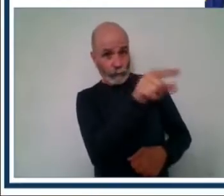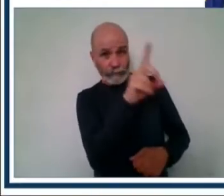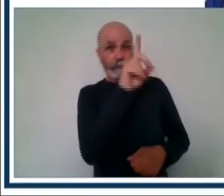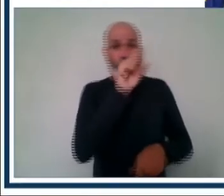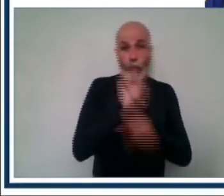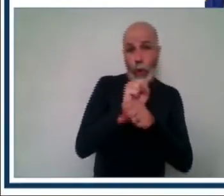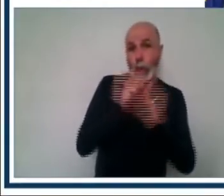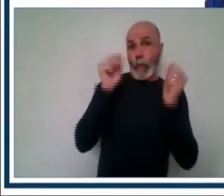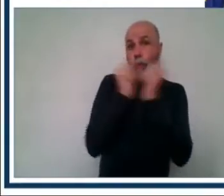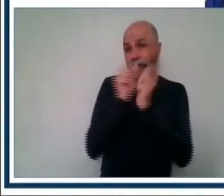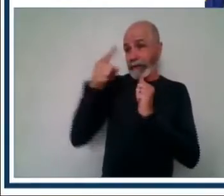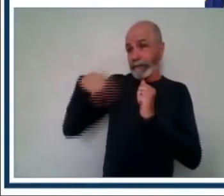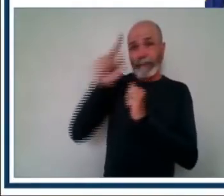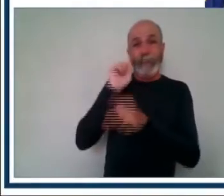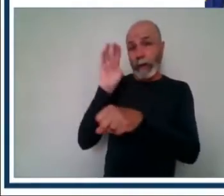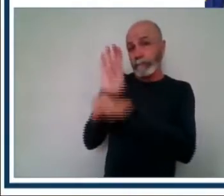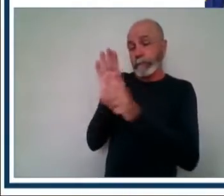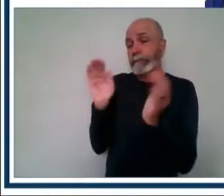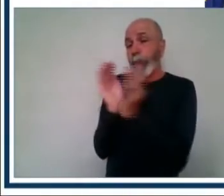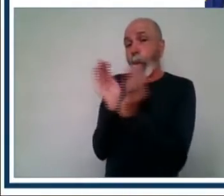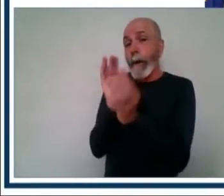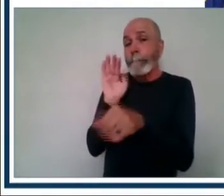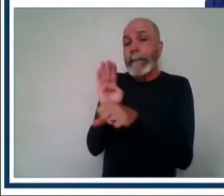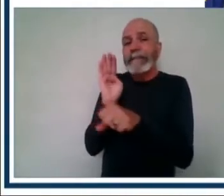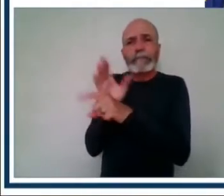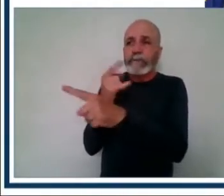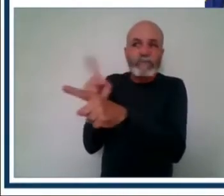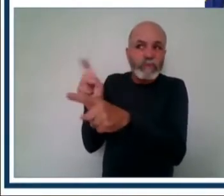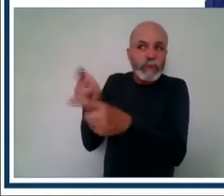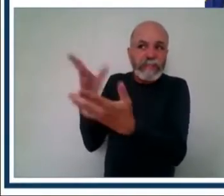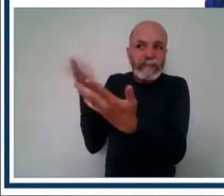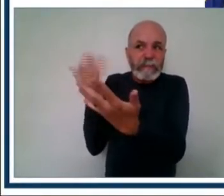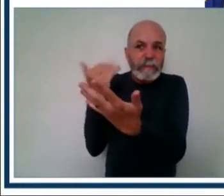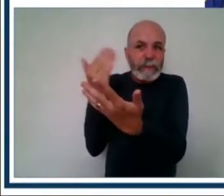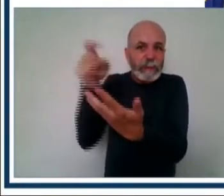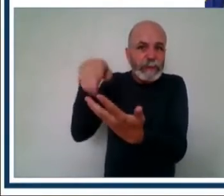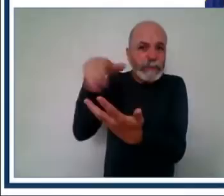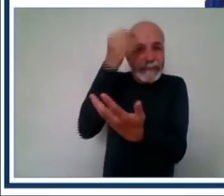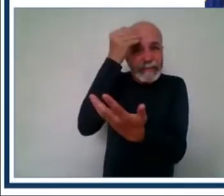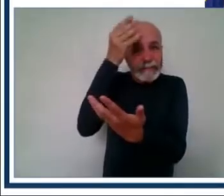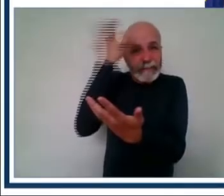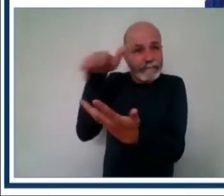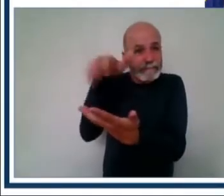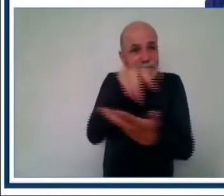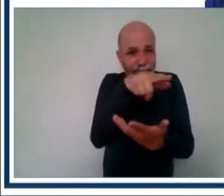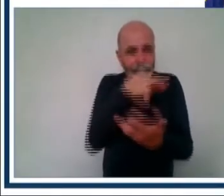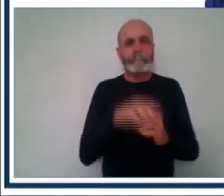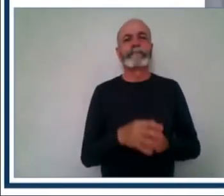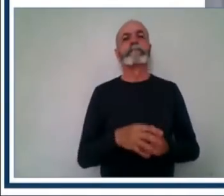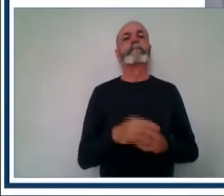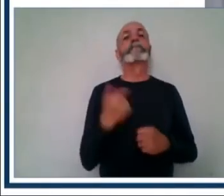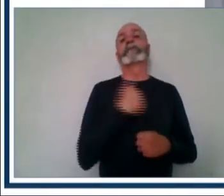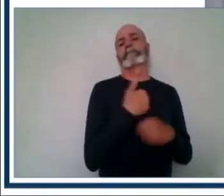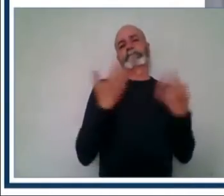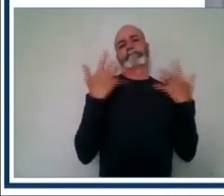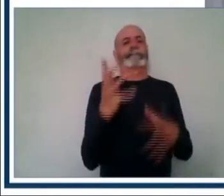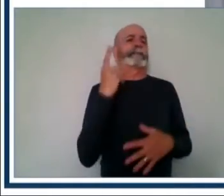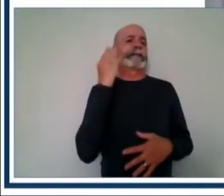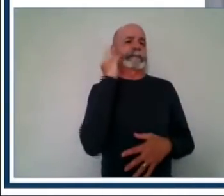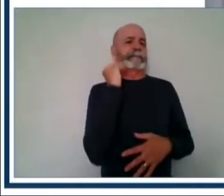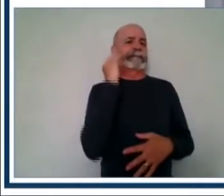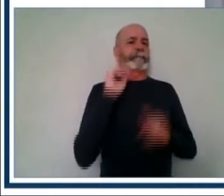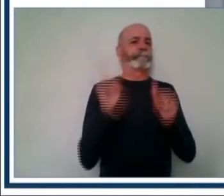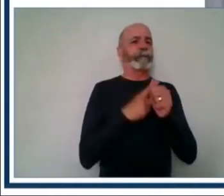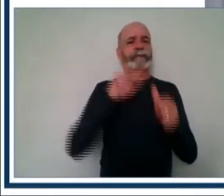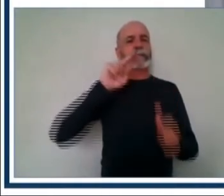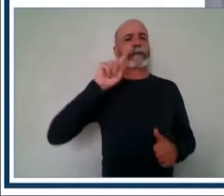out what exactly it is that they need? So we've had experience with previous waves, and there's a cash flow